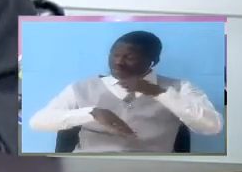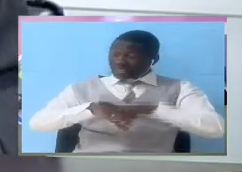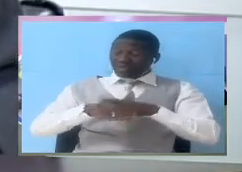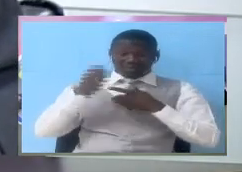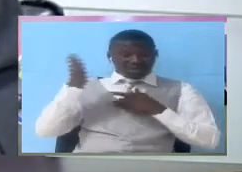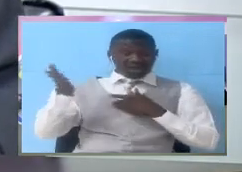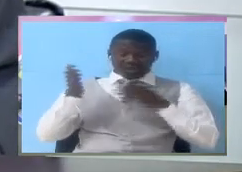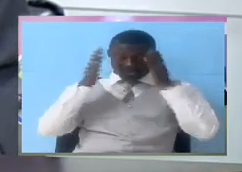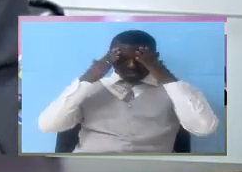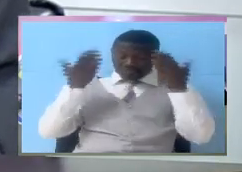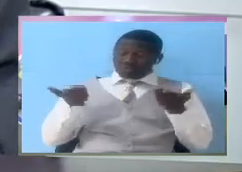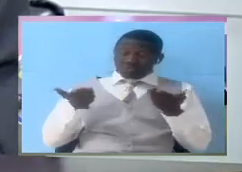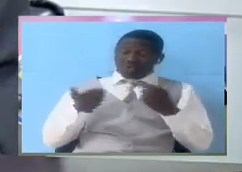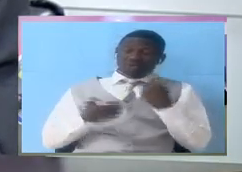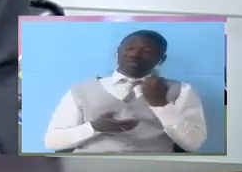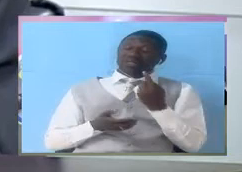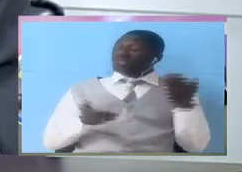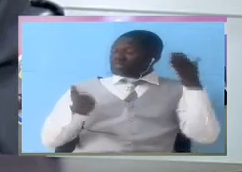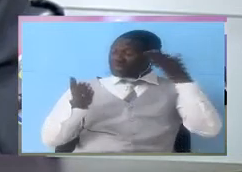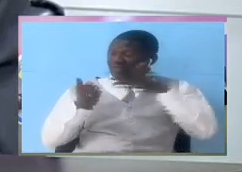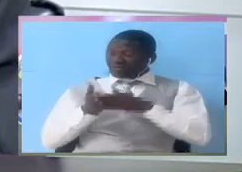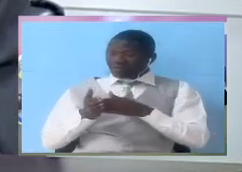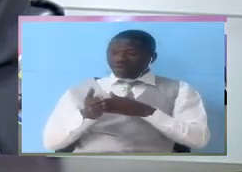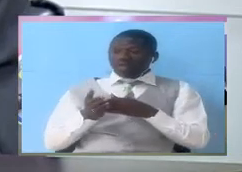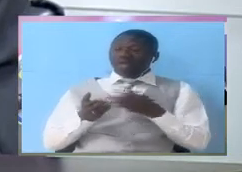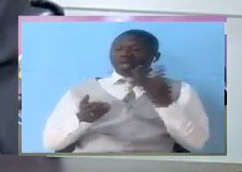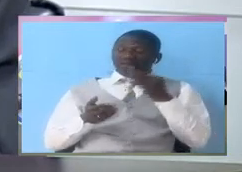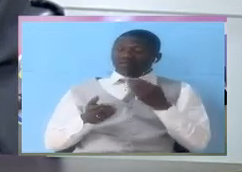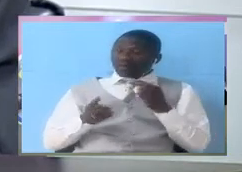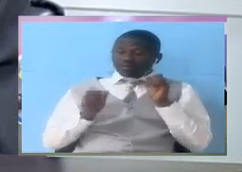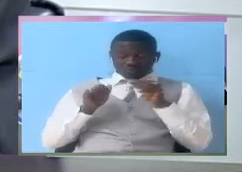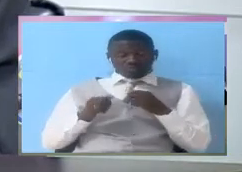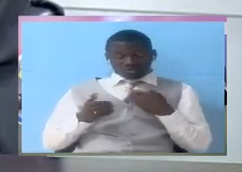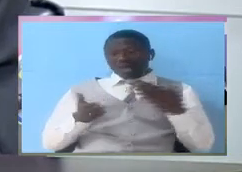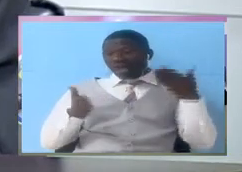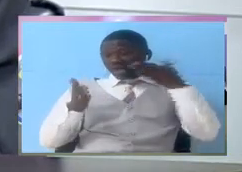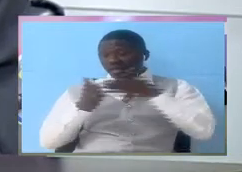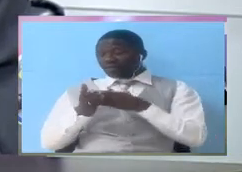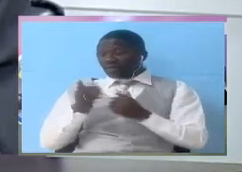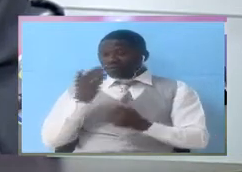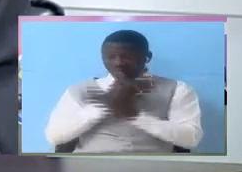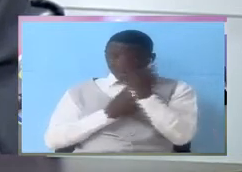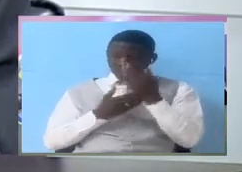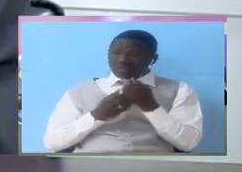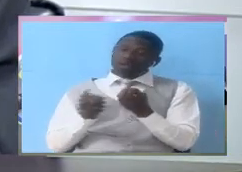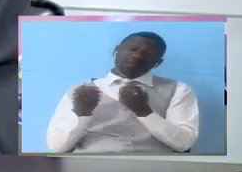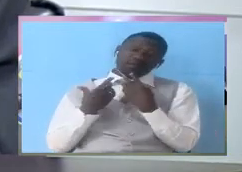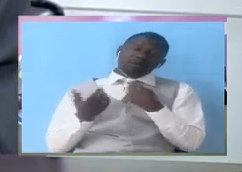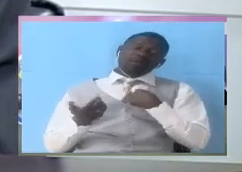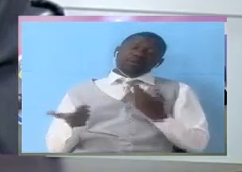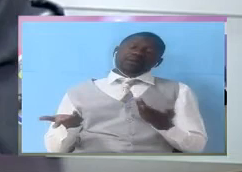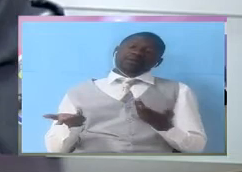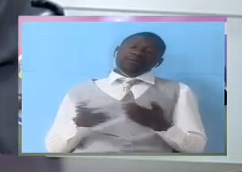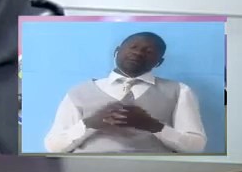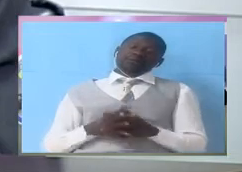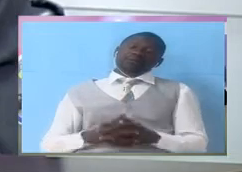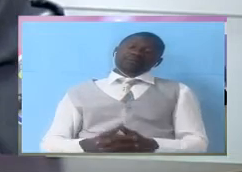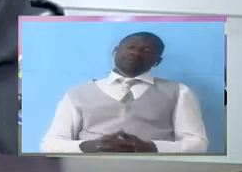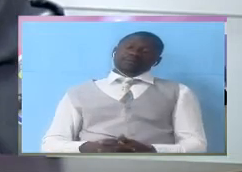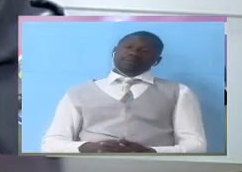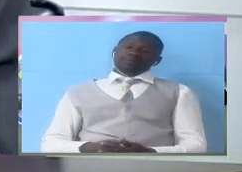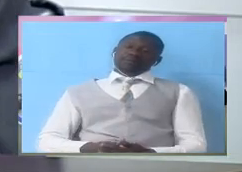hold my head. Okay, fe nak waxaw na ko fi itamen ne man say bu nek juroom ñaari waxtu yi ci ngone jëm juroom ñett waxtu yi